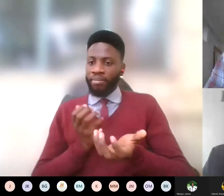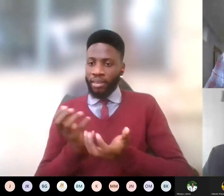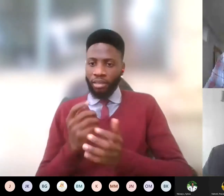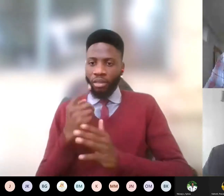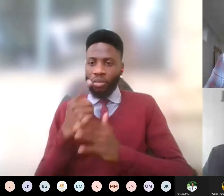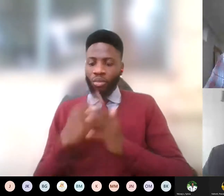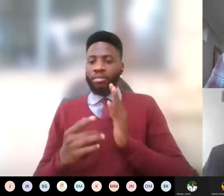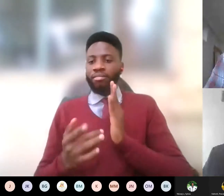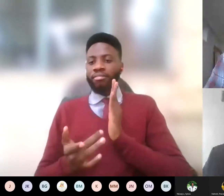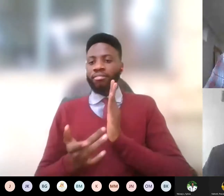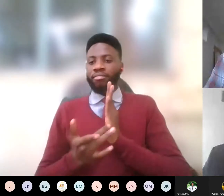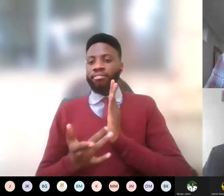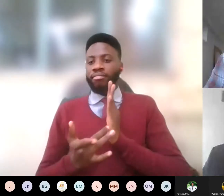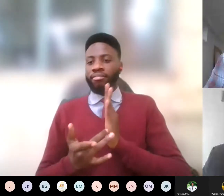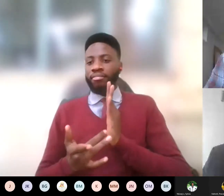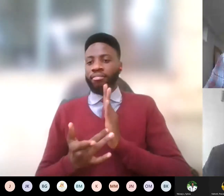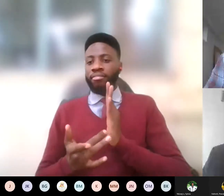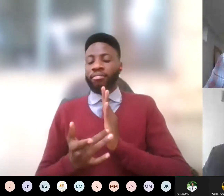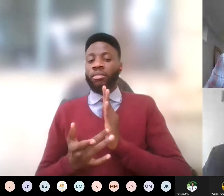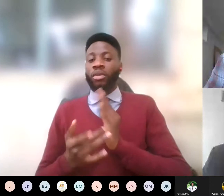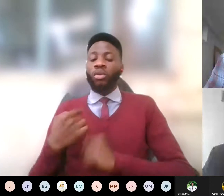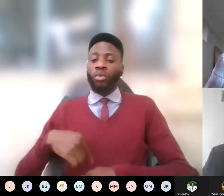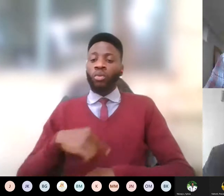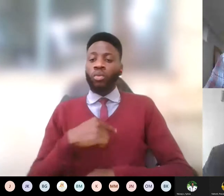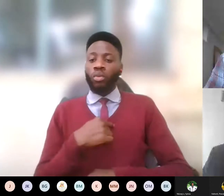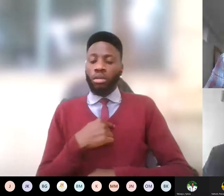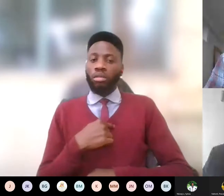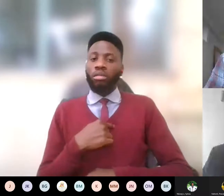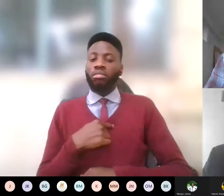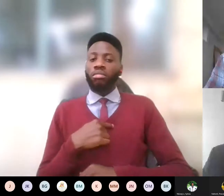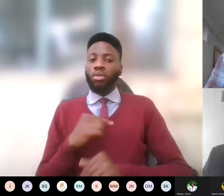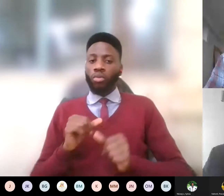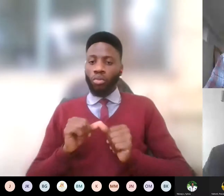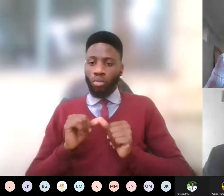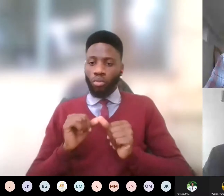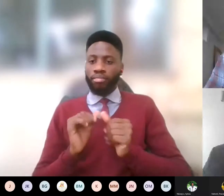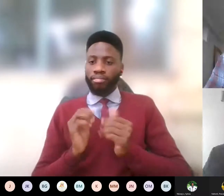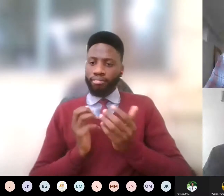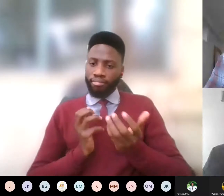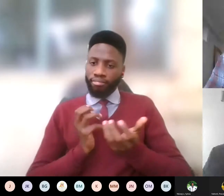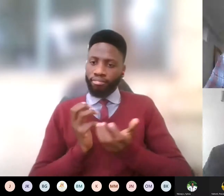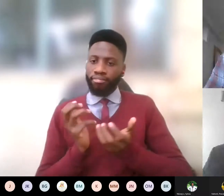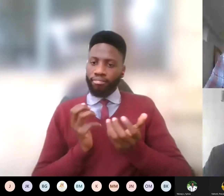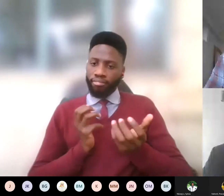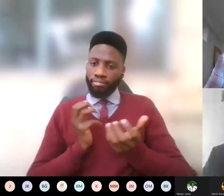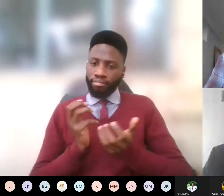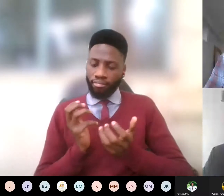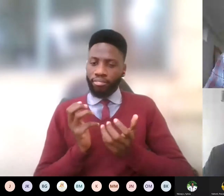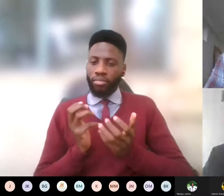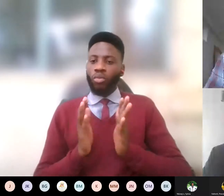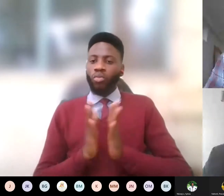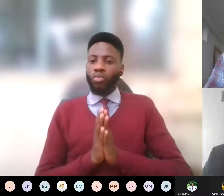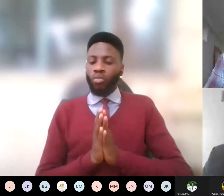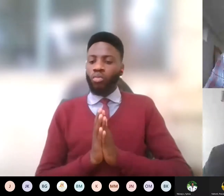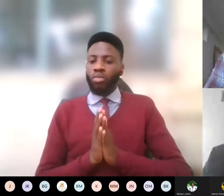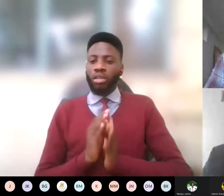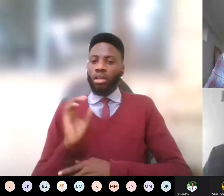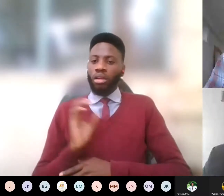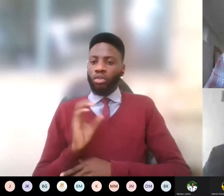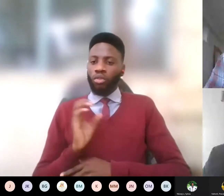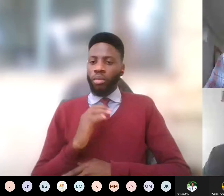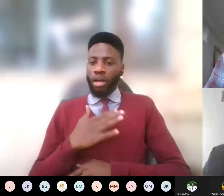out, how does the future of work, digitally enhanced as it is, how is it going to affect you, and how do you mold yourself to